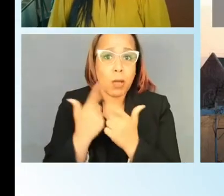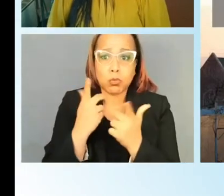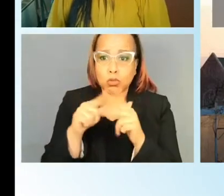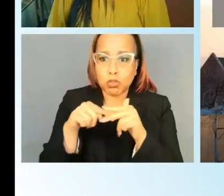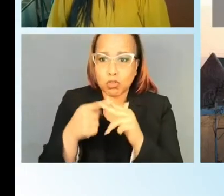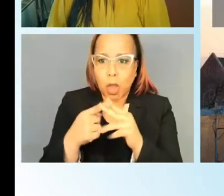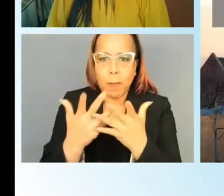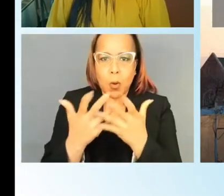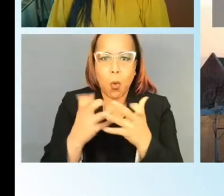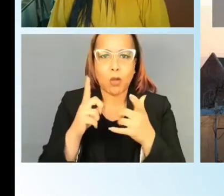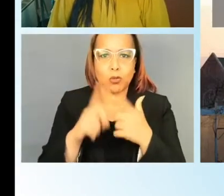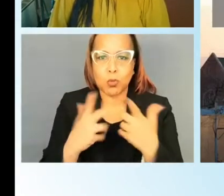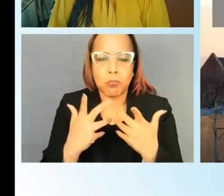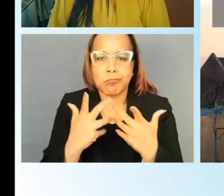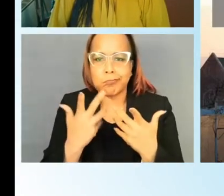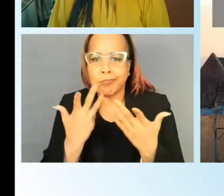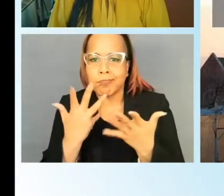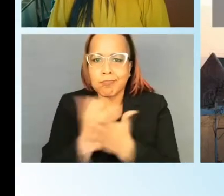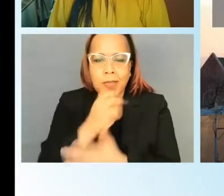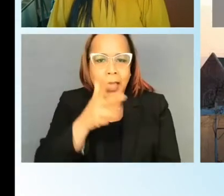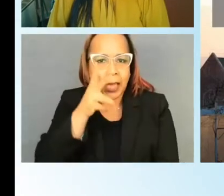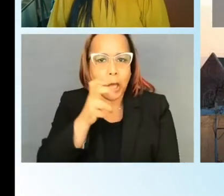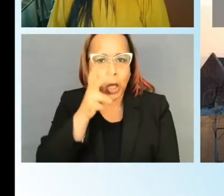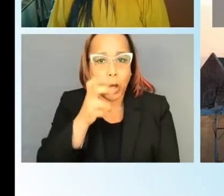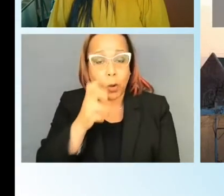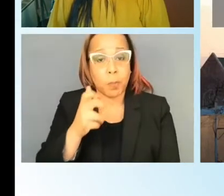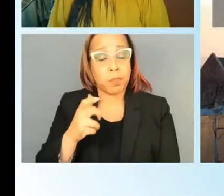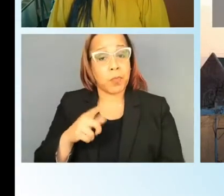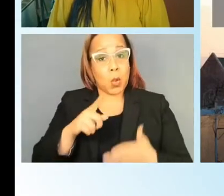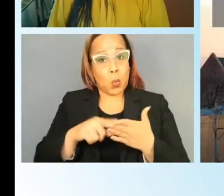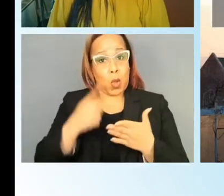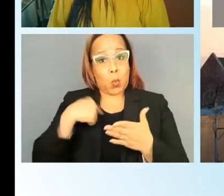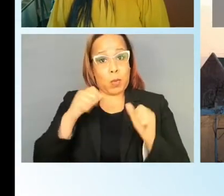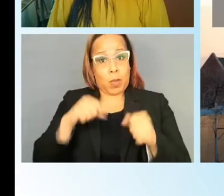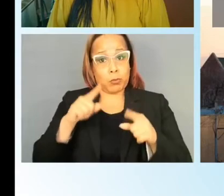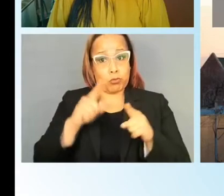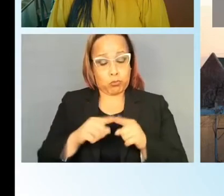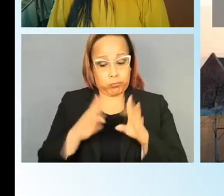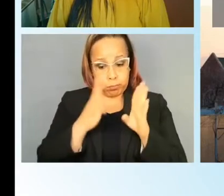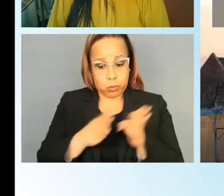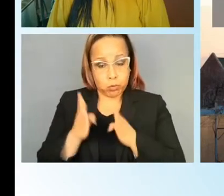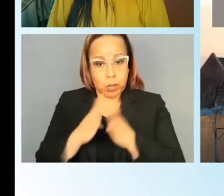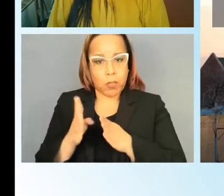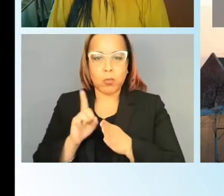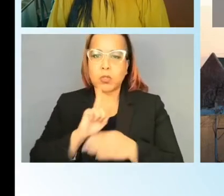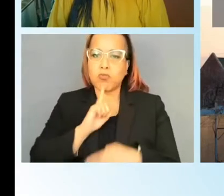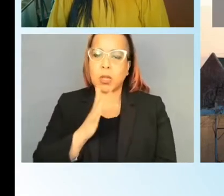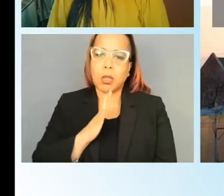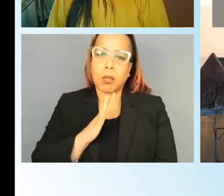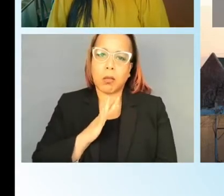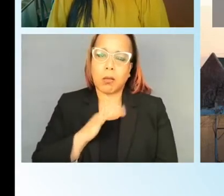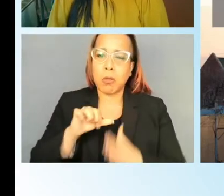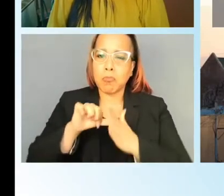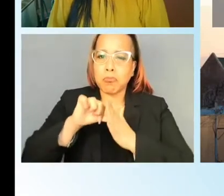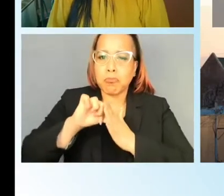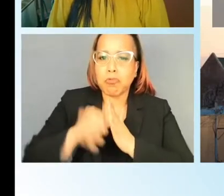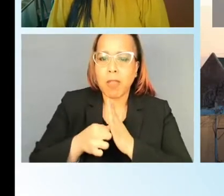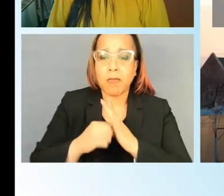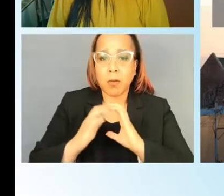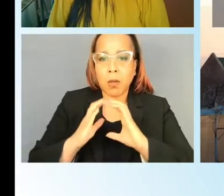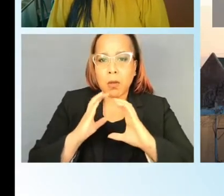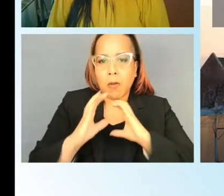to at least kind of hear? And what we were able to pull together was a really impressive amount of